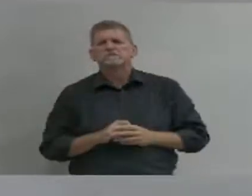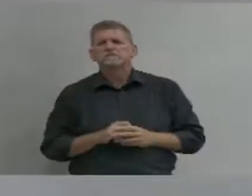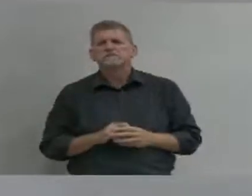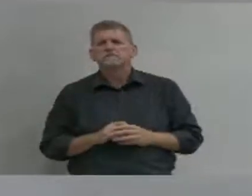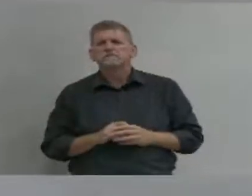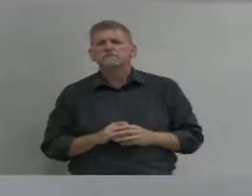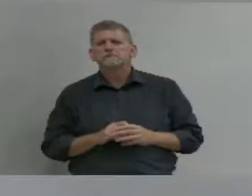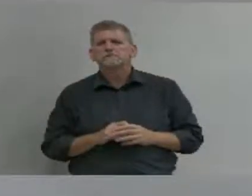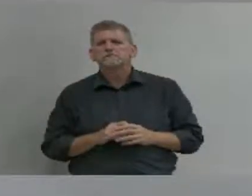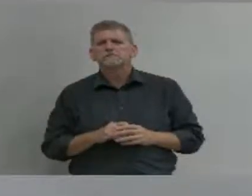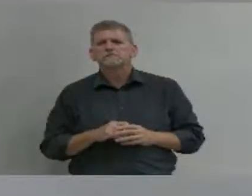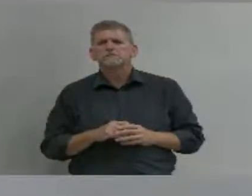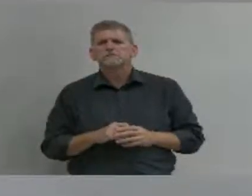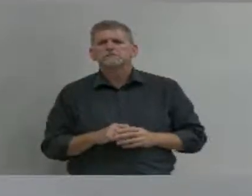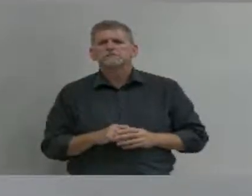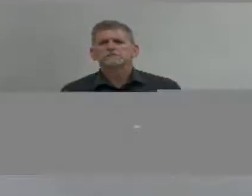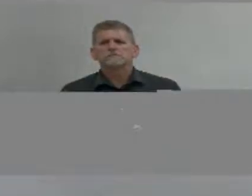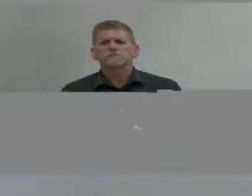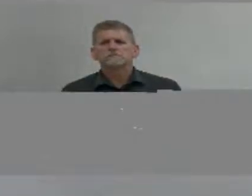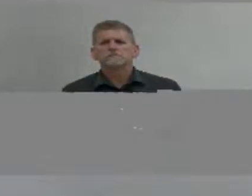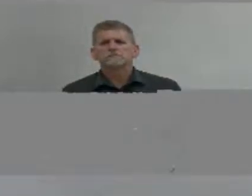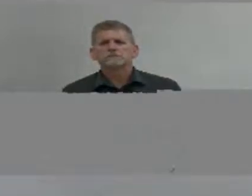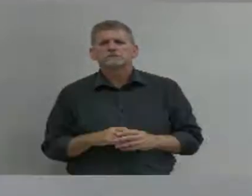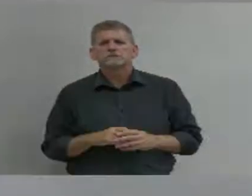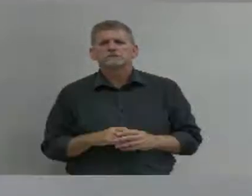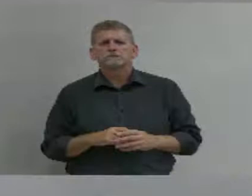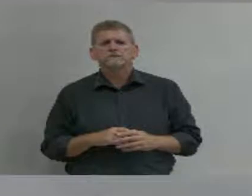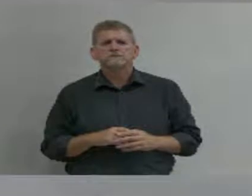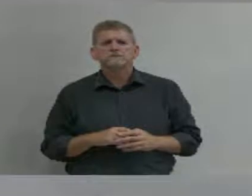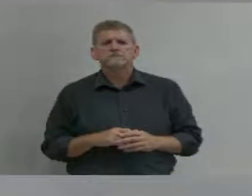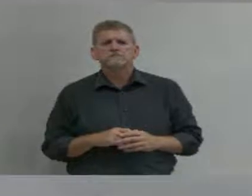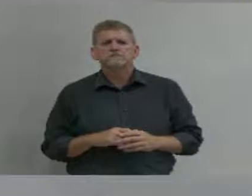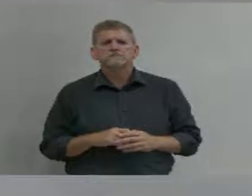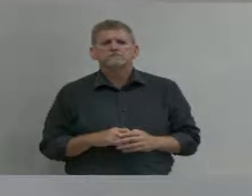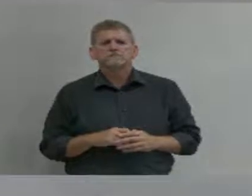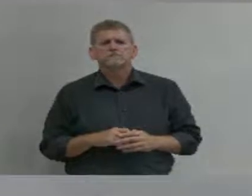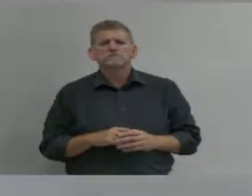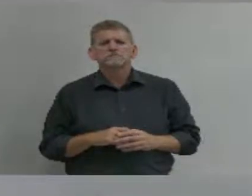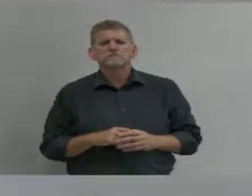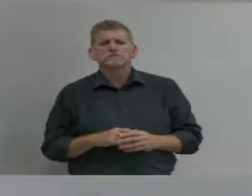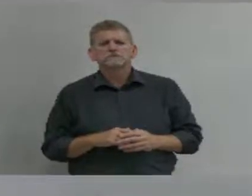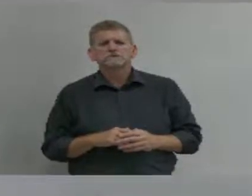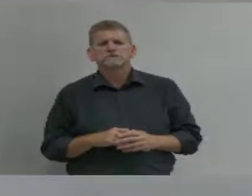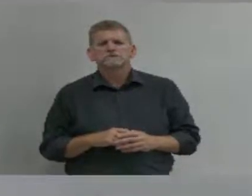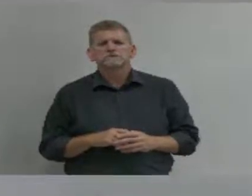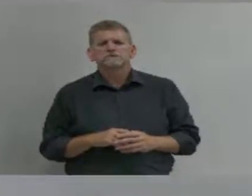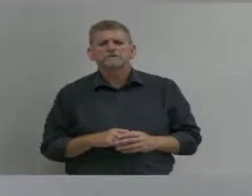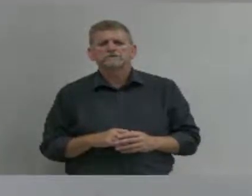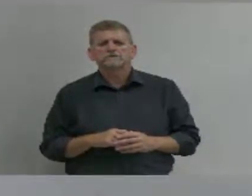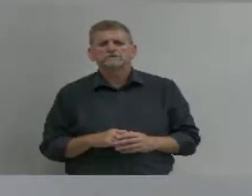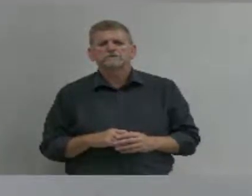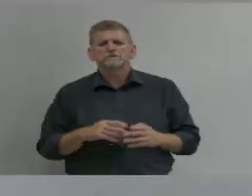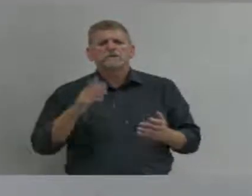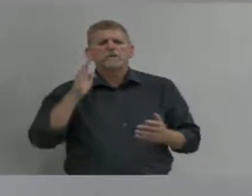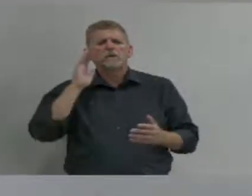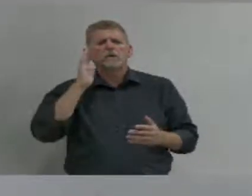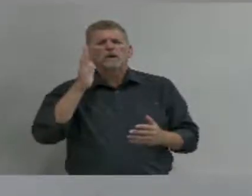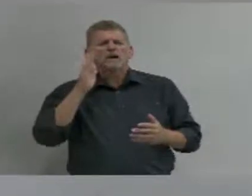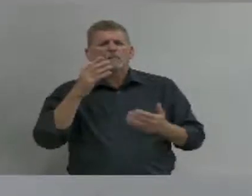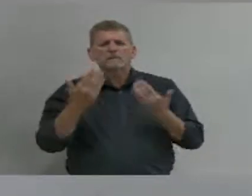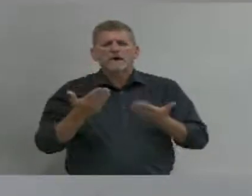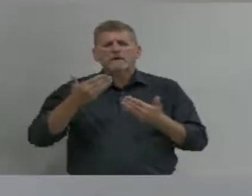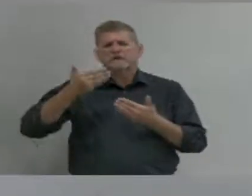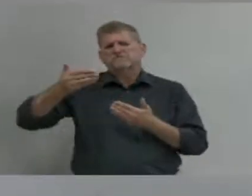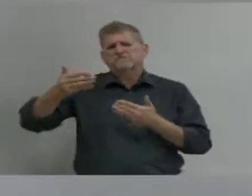you know, may possibly be coming. Thank you. Just for the record, I want to know that I very much support that, and I'm hoping here in the